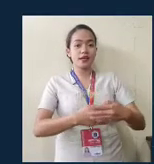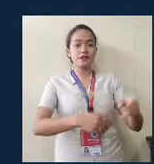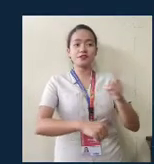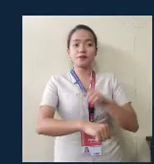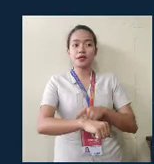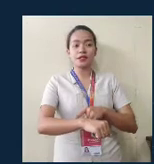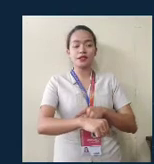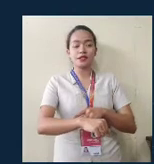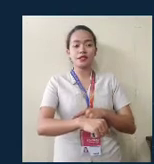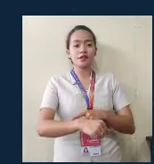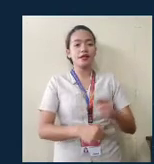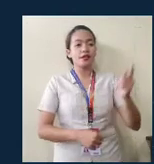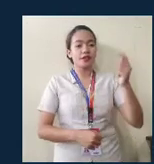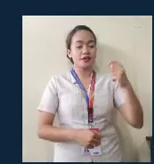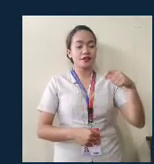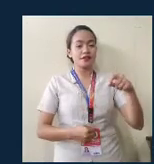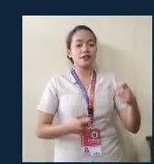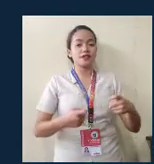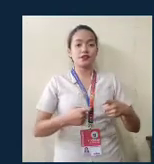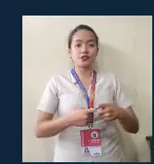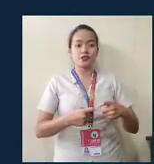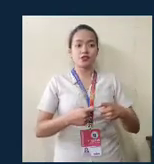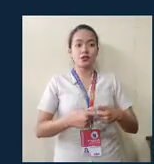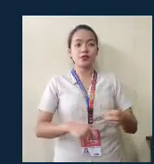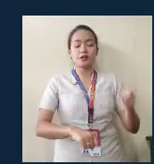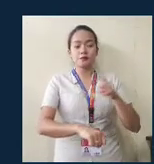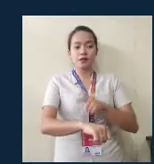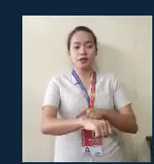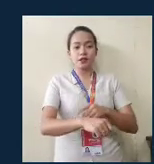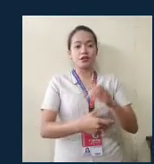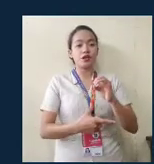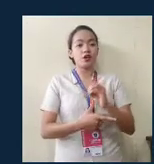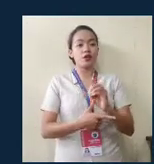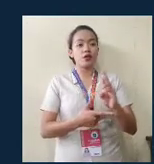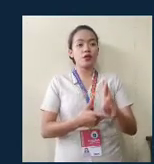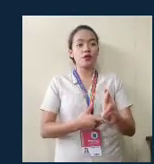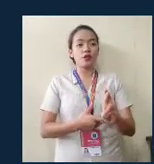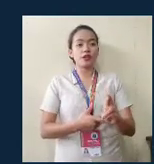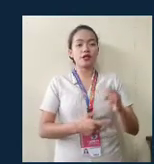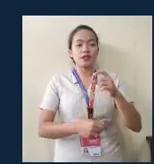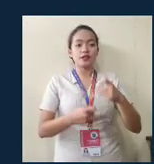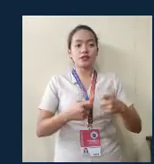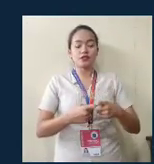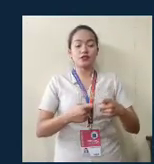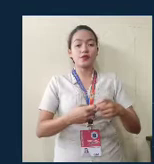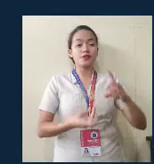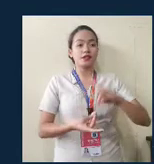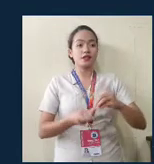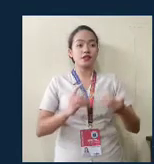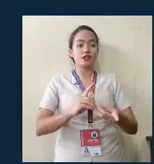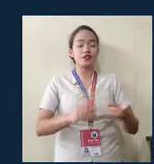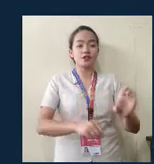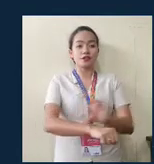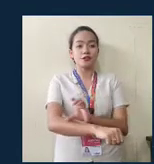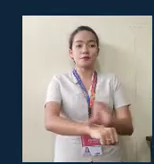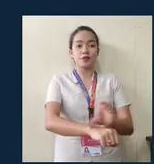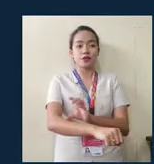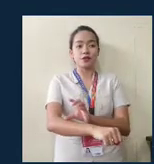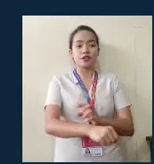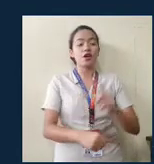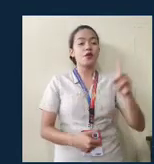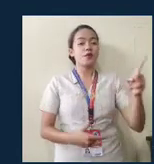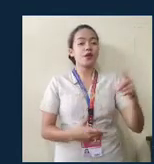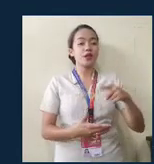The next period is the electronic period, or electronic digital computers,